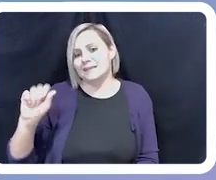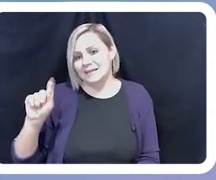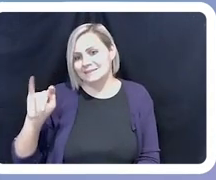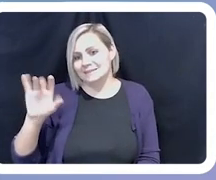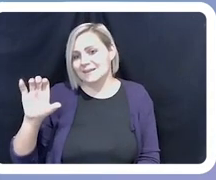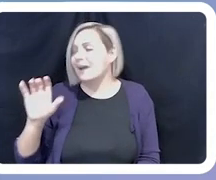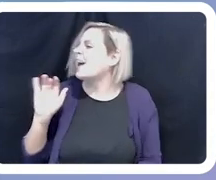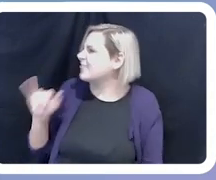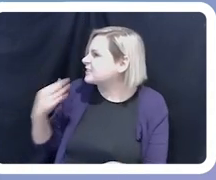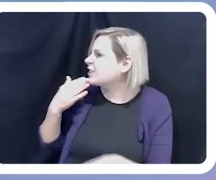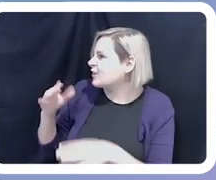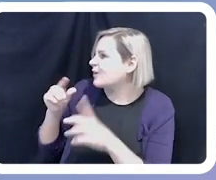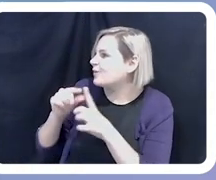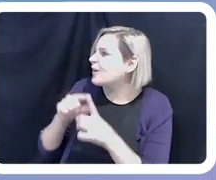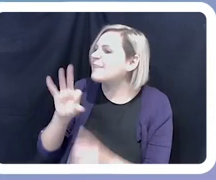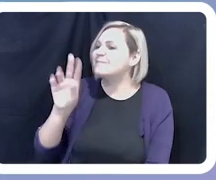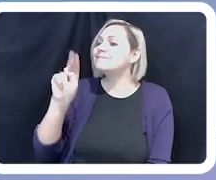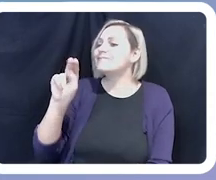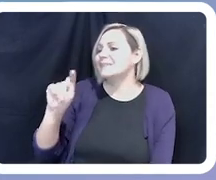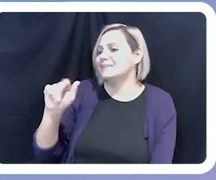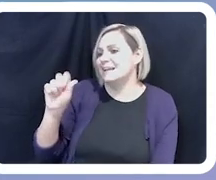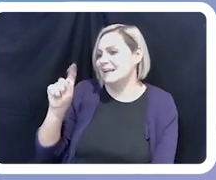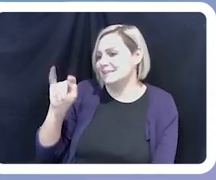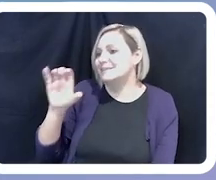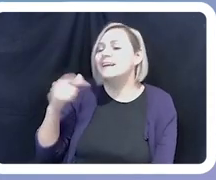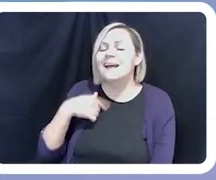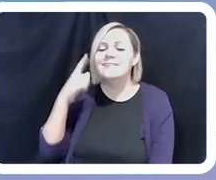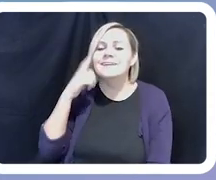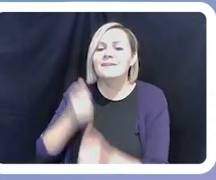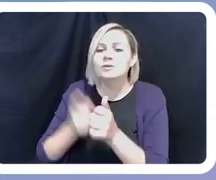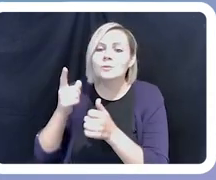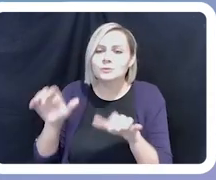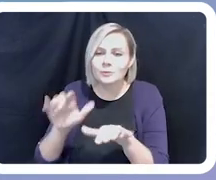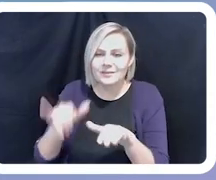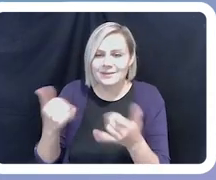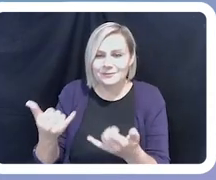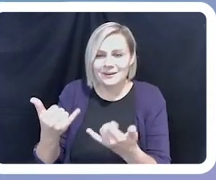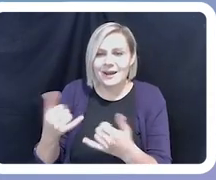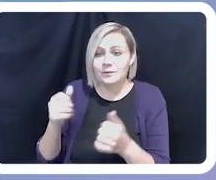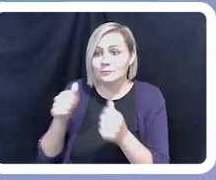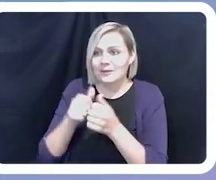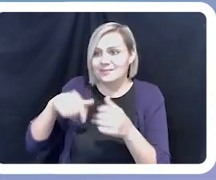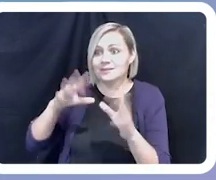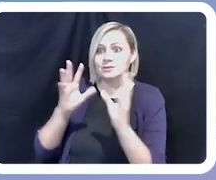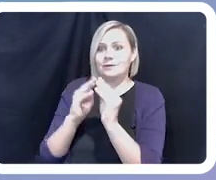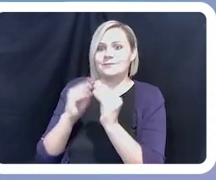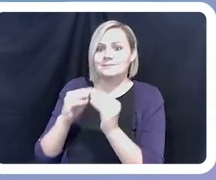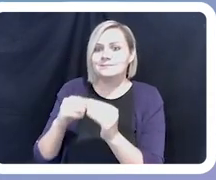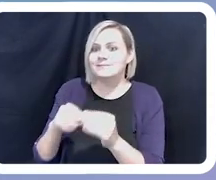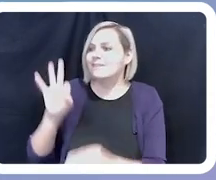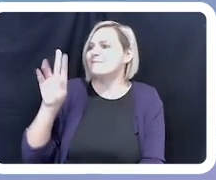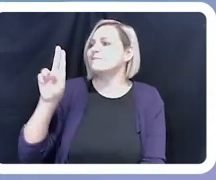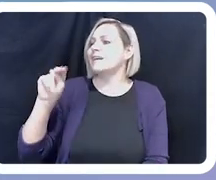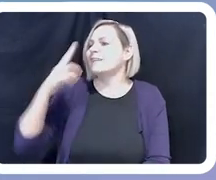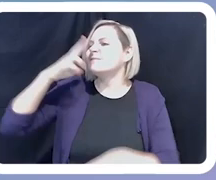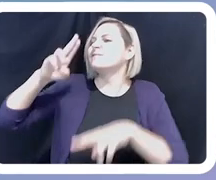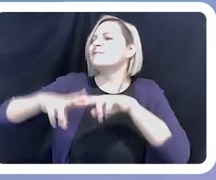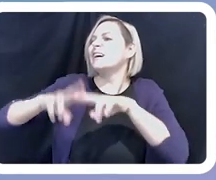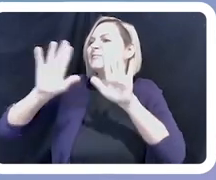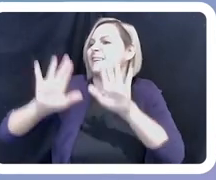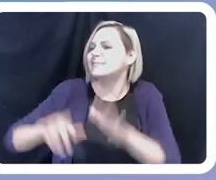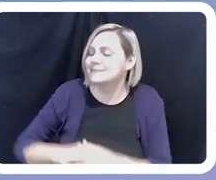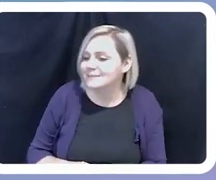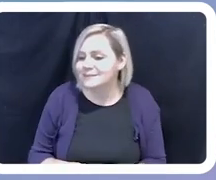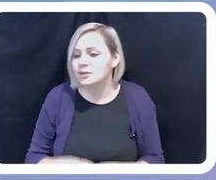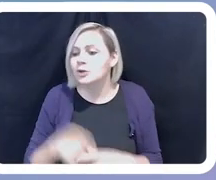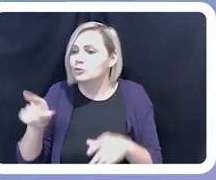fun-tastic. Oh, that's a good word, fun-tastic. I think that's what everybody's doing right now at this conference, fun-tastic. And you are fantastic